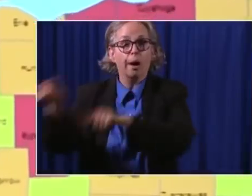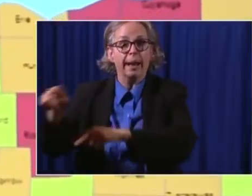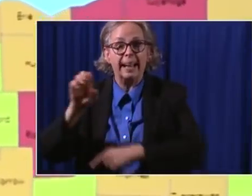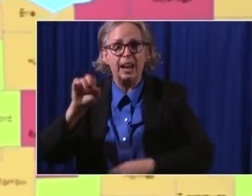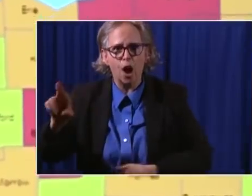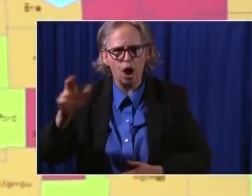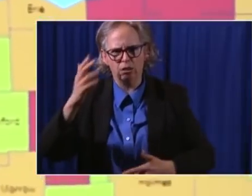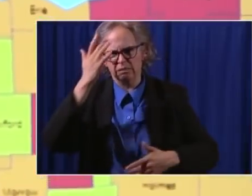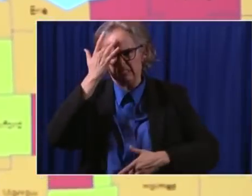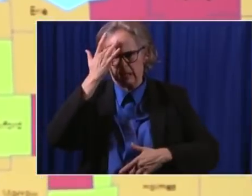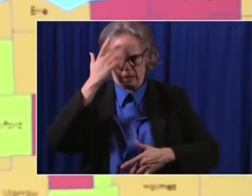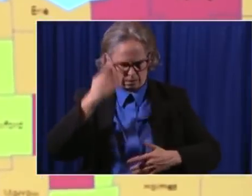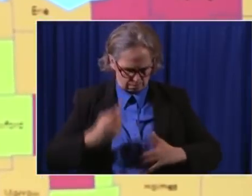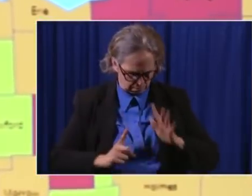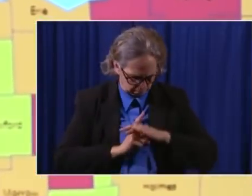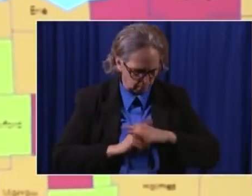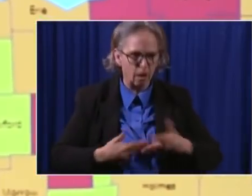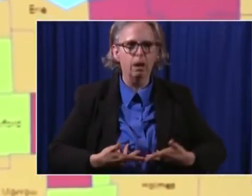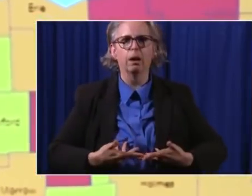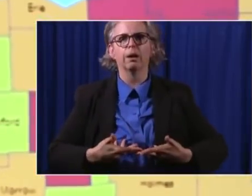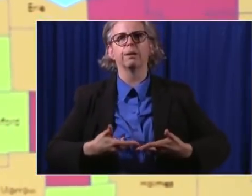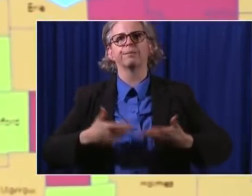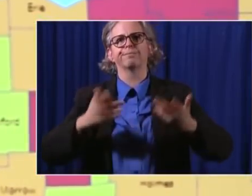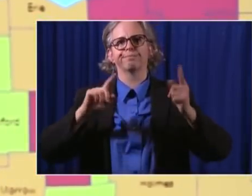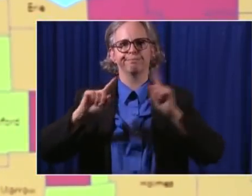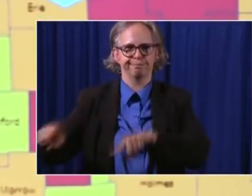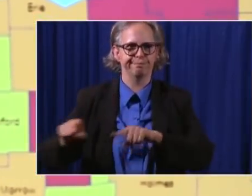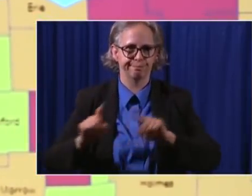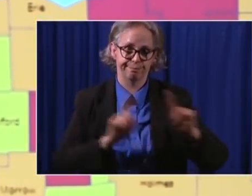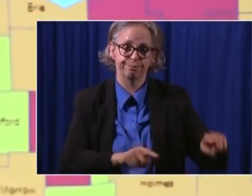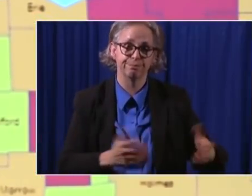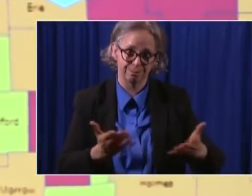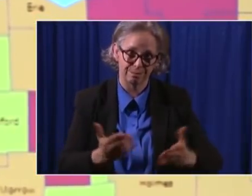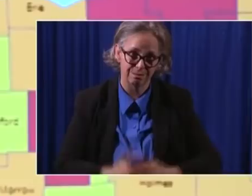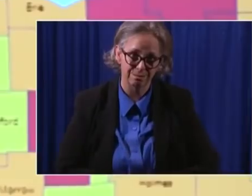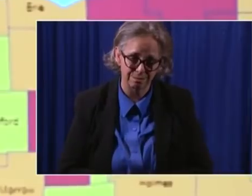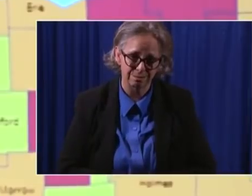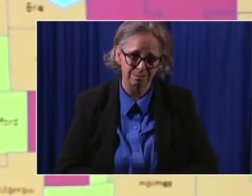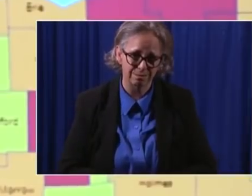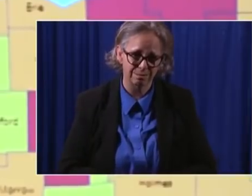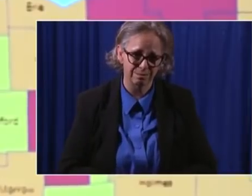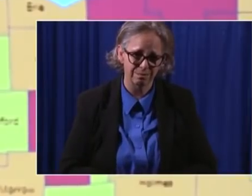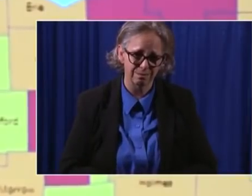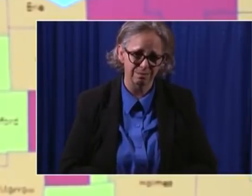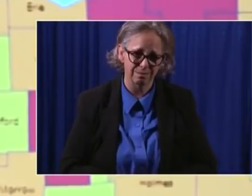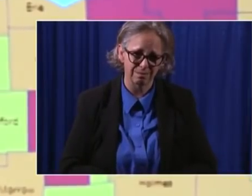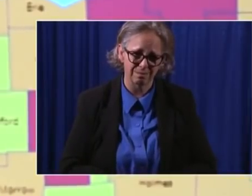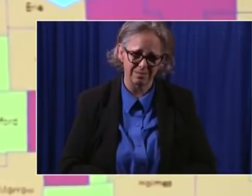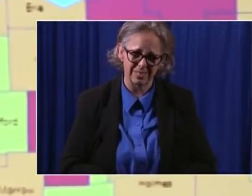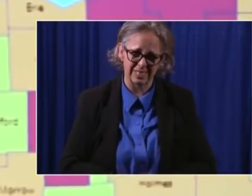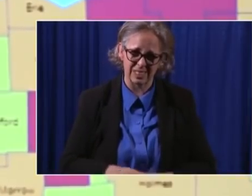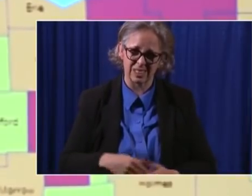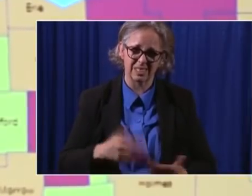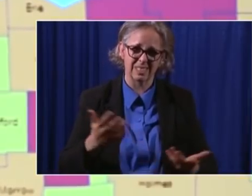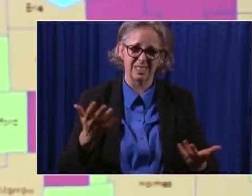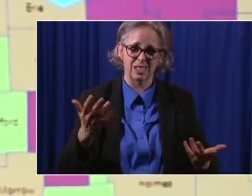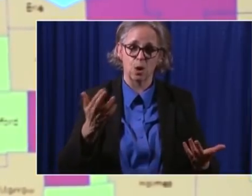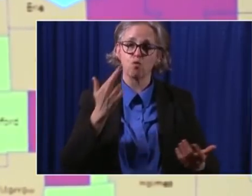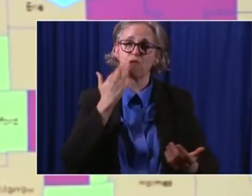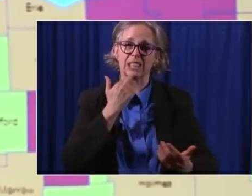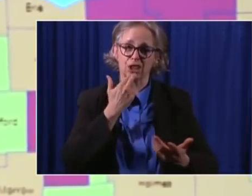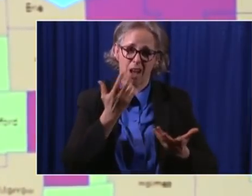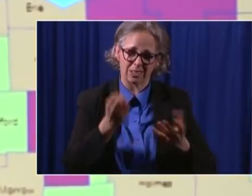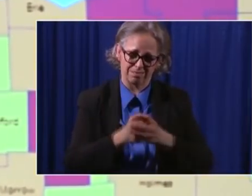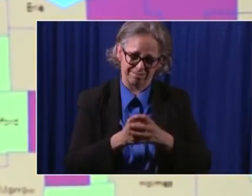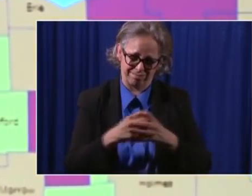symptoms, the early indicators that Dr. Thomas talked about. Local officials have noted isolated outbreaks at a restaurant and another